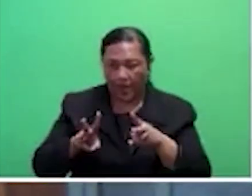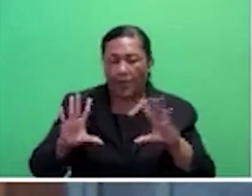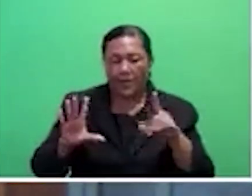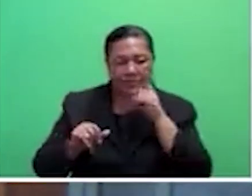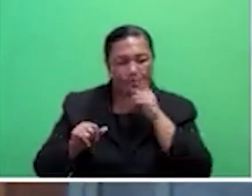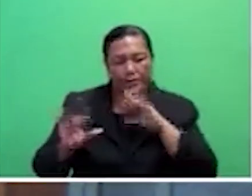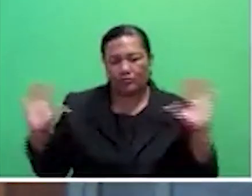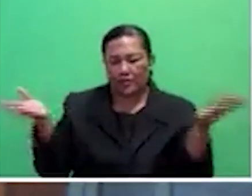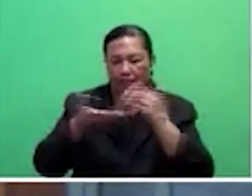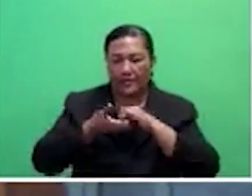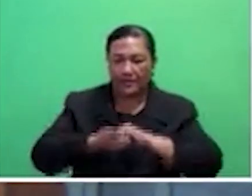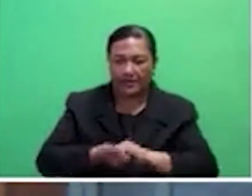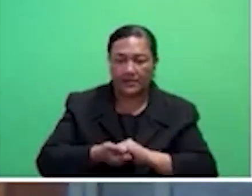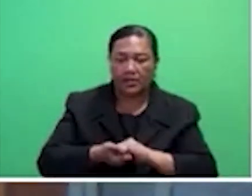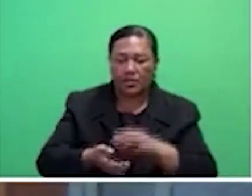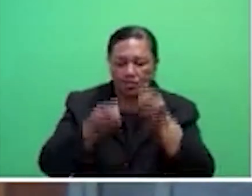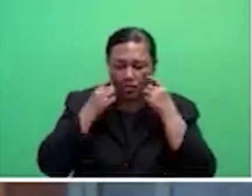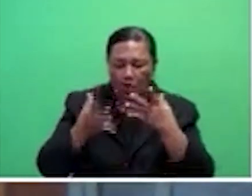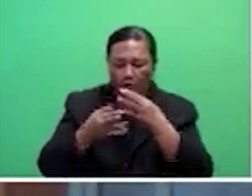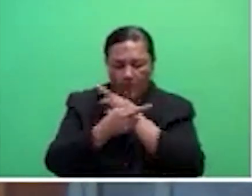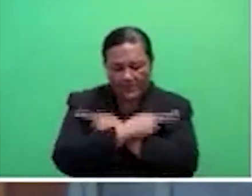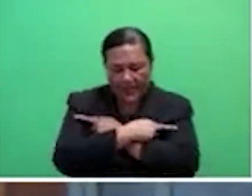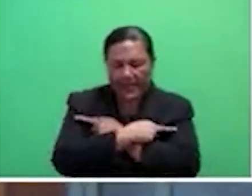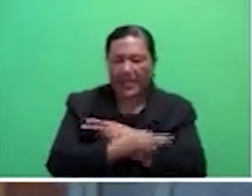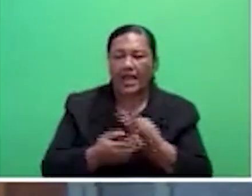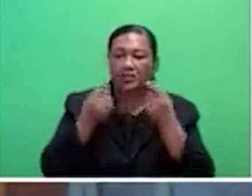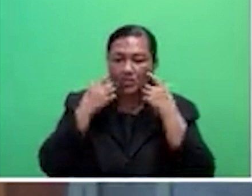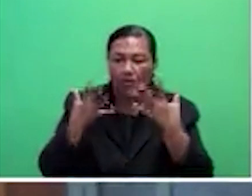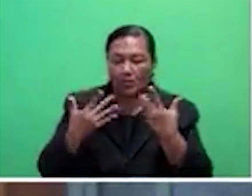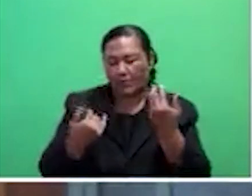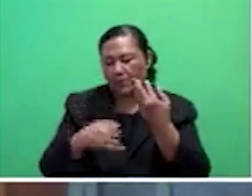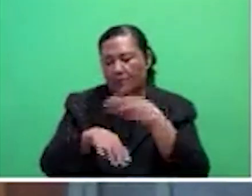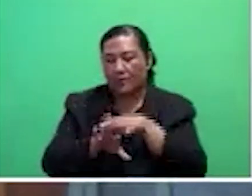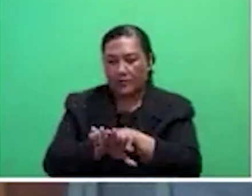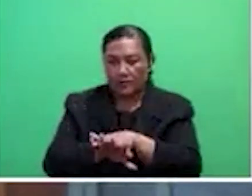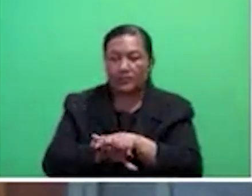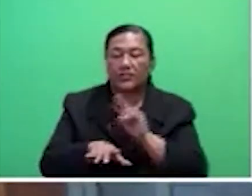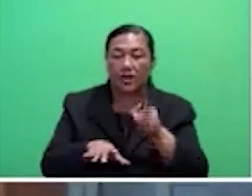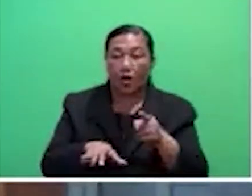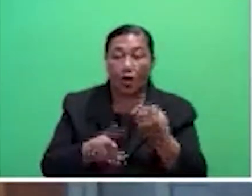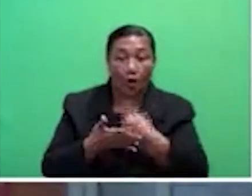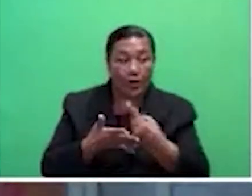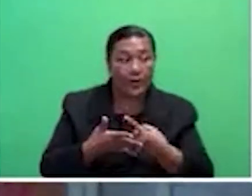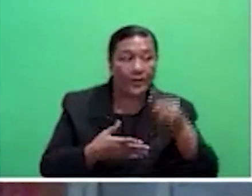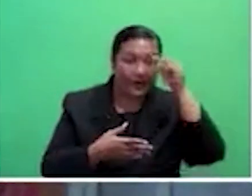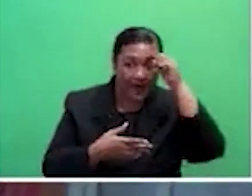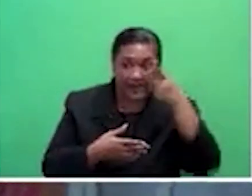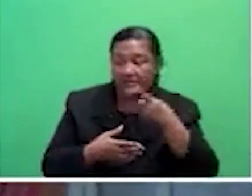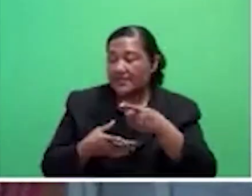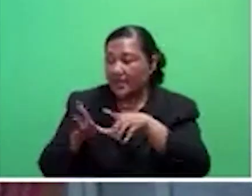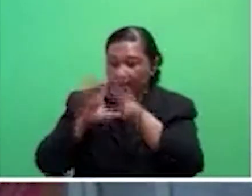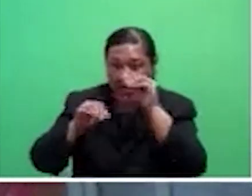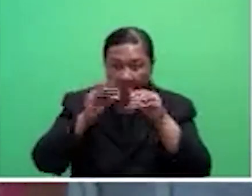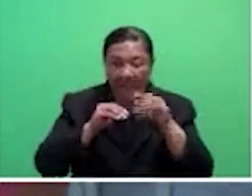support inclusion. Only when we have learned each other's values in each of our cultural and faith traditions do we